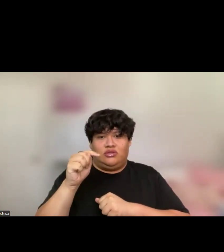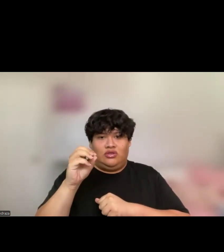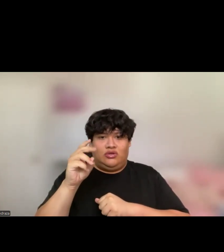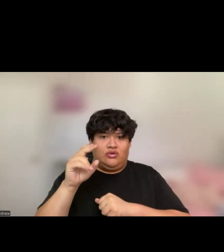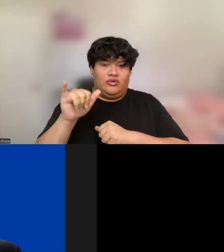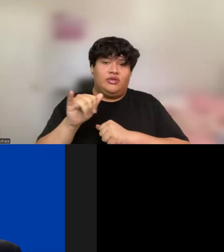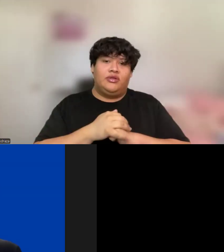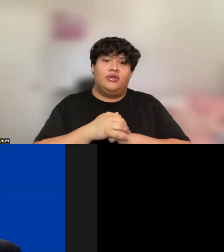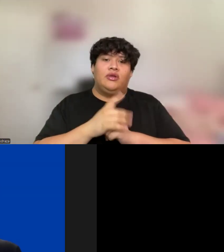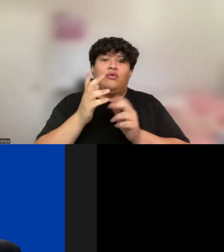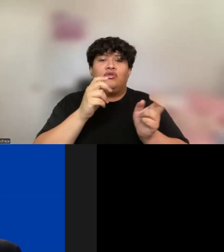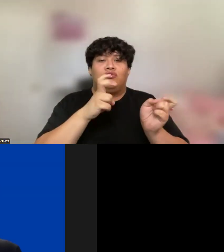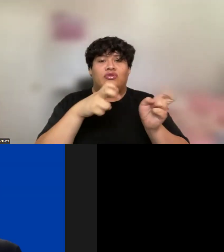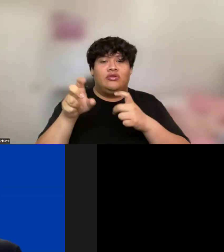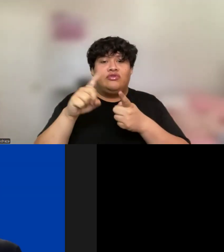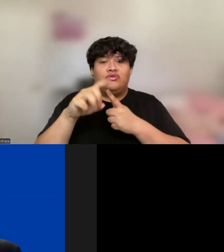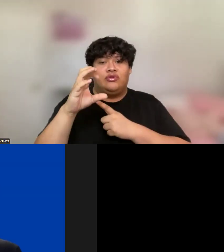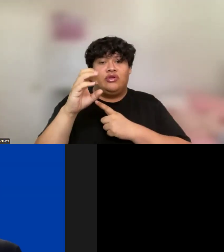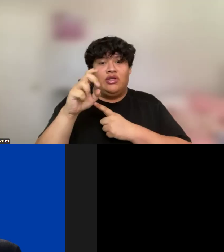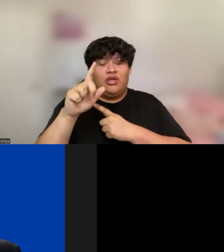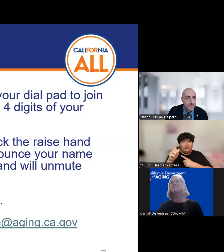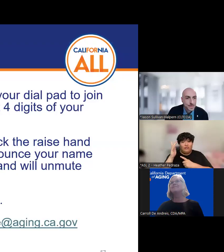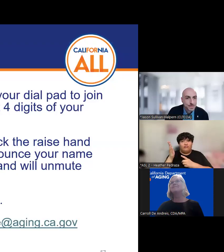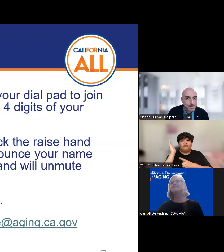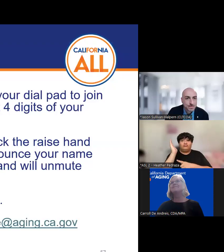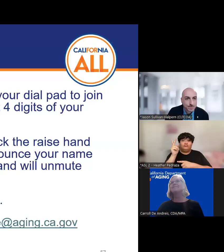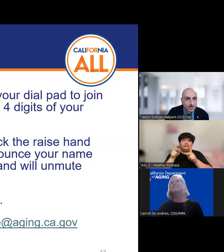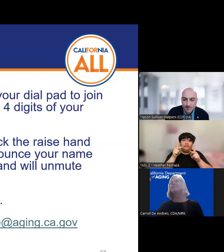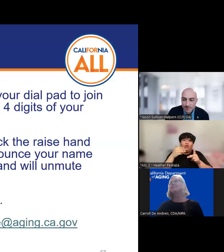to Carol to launch into the public comment.